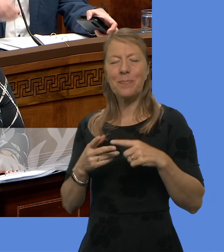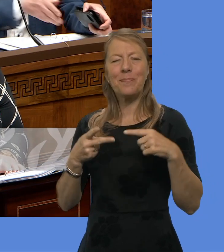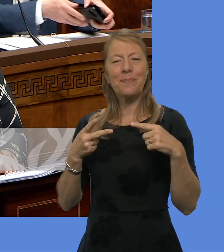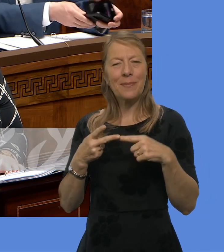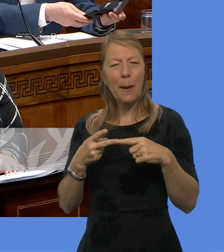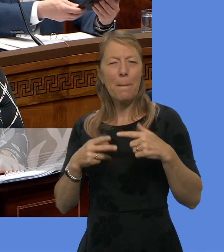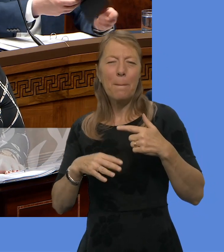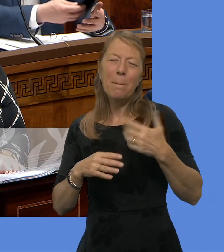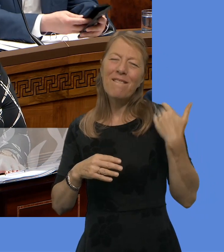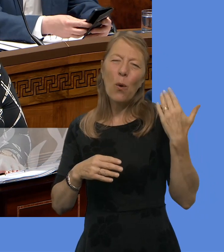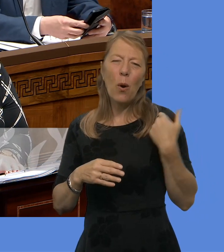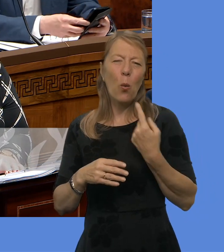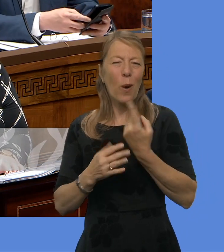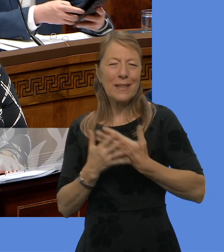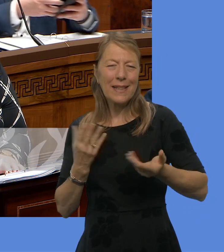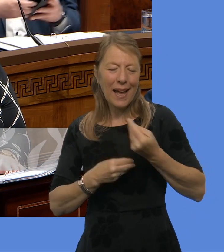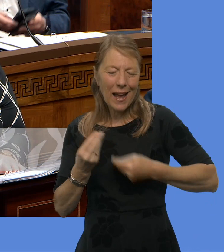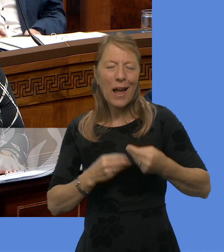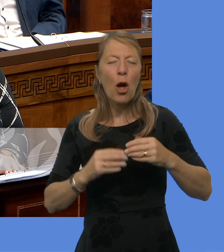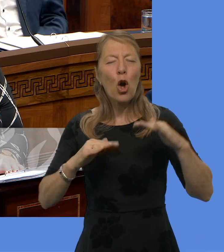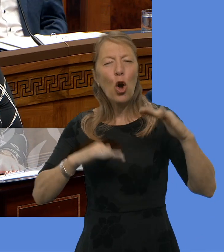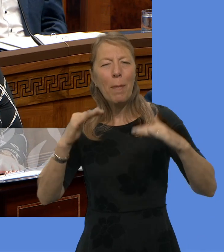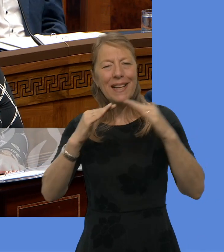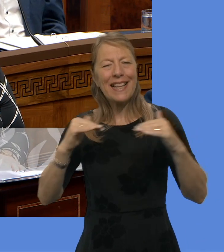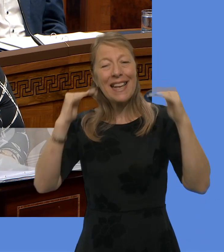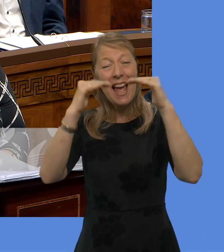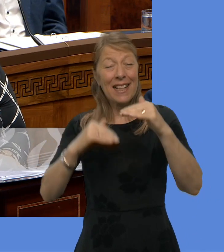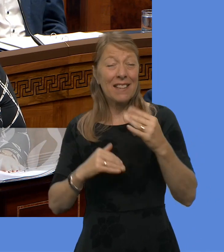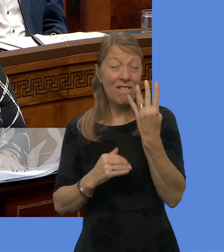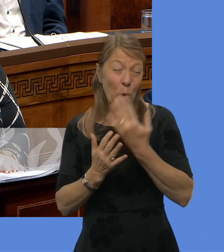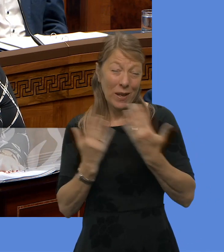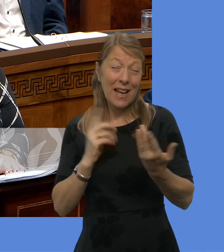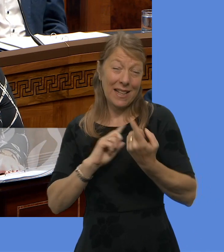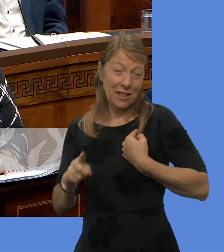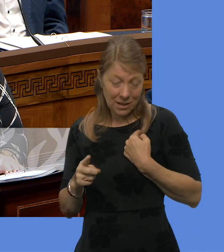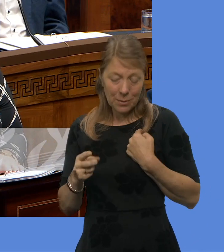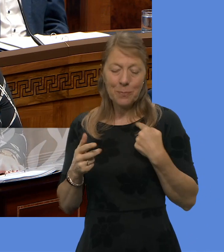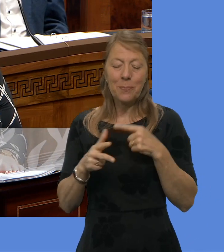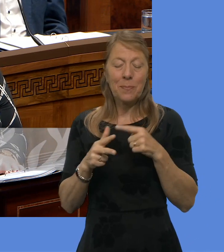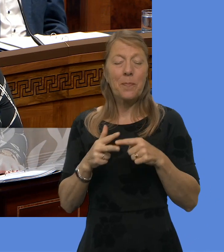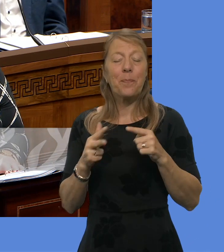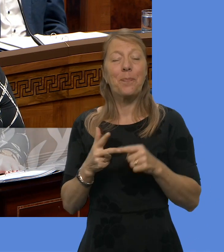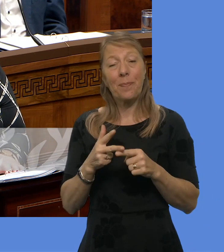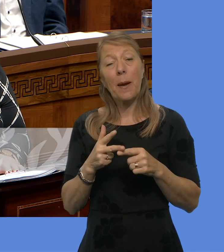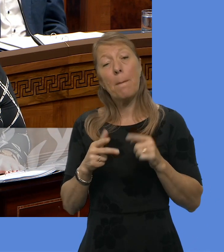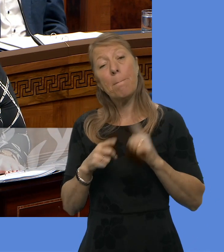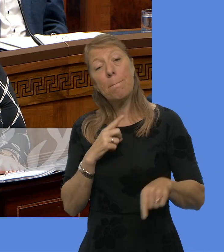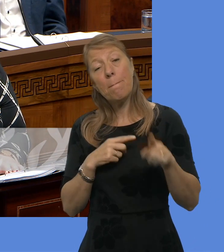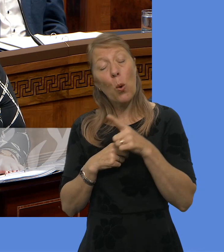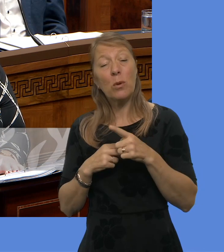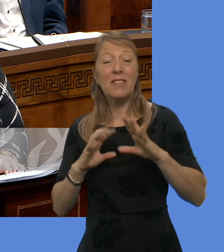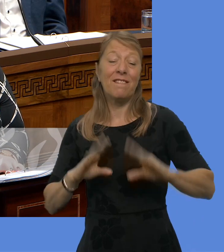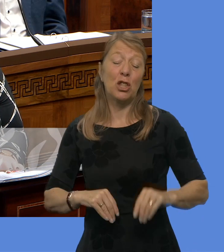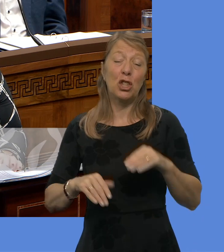1 day. The average for more complex enhanced checks was 4 days, with over 80% of those being completed within 2 days of receipt in Access